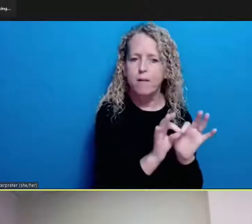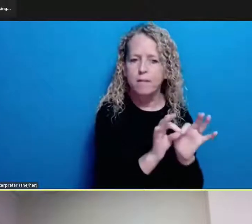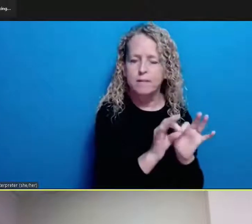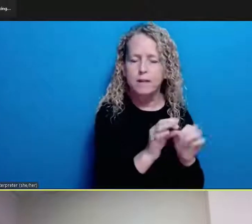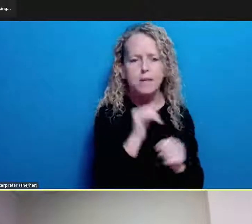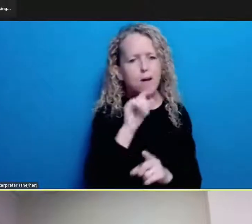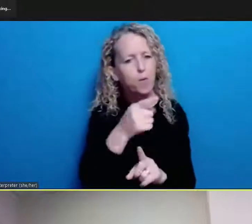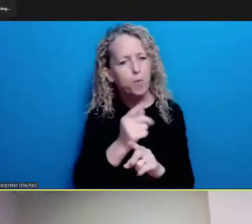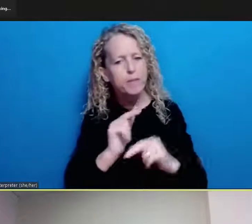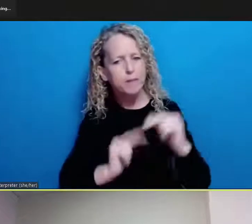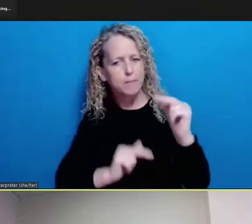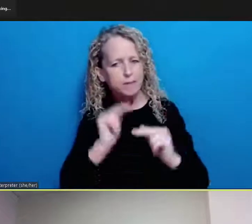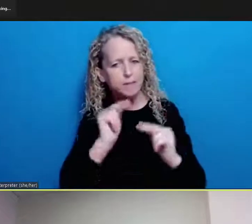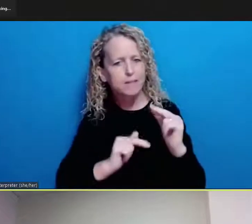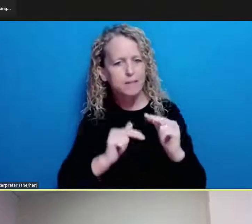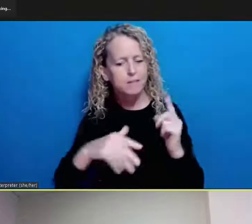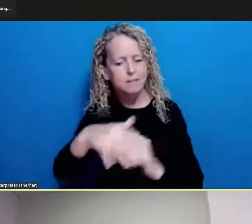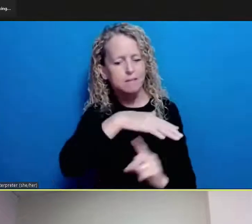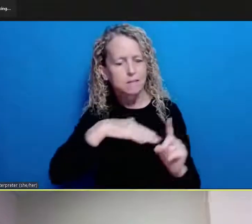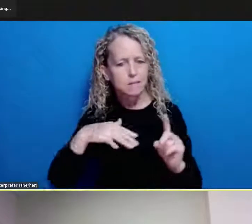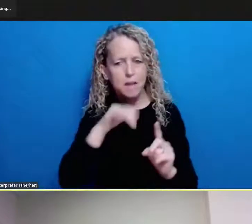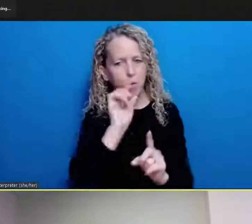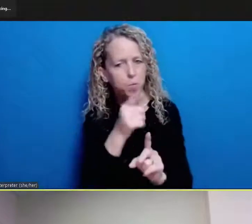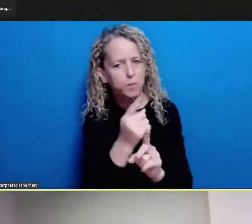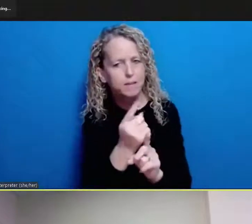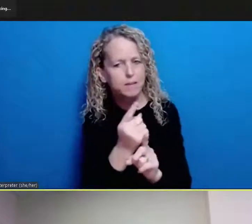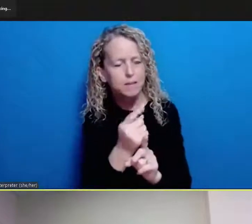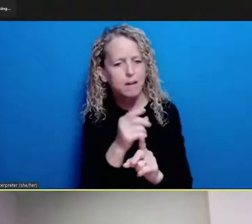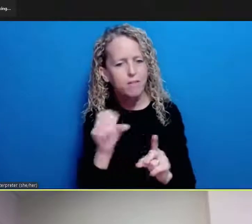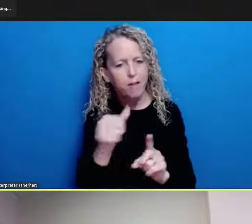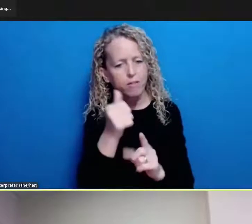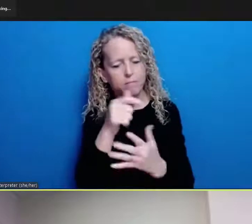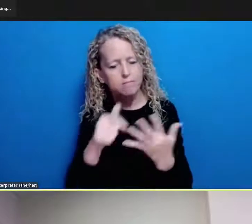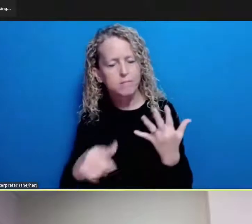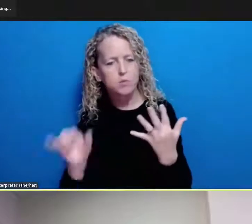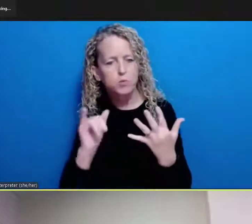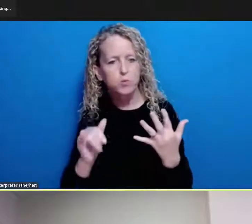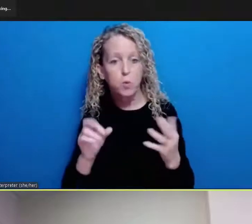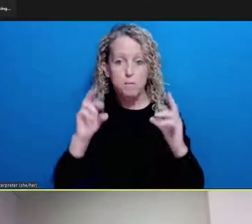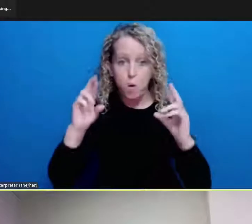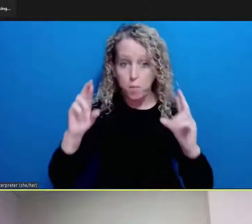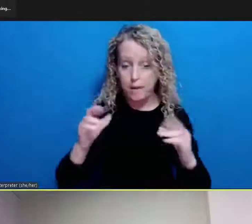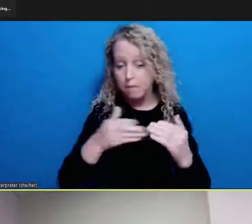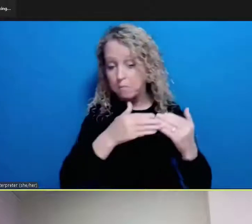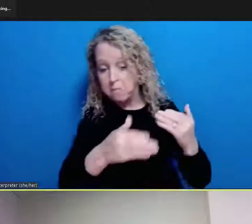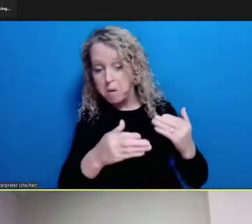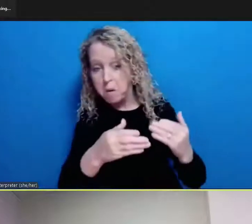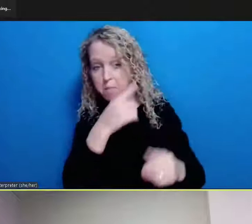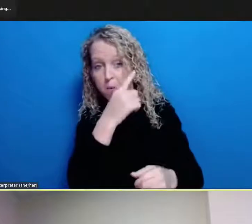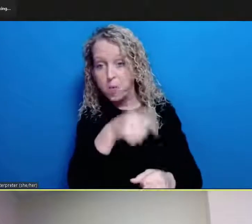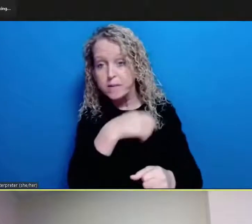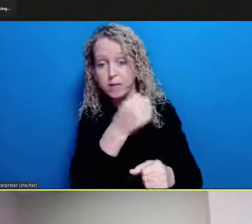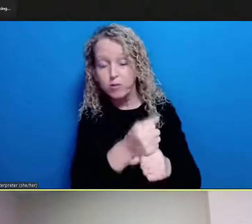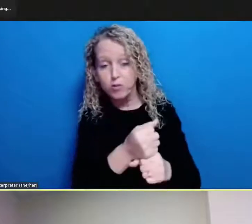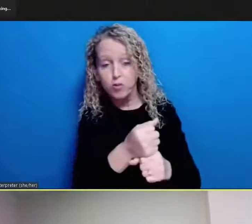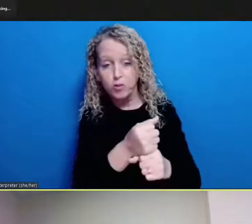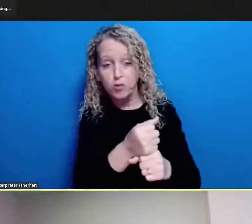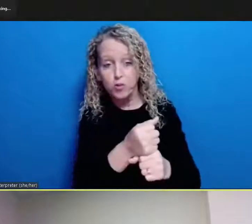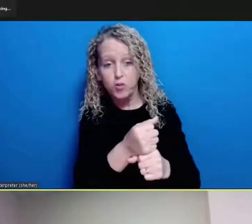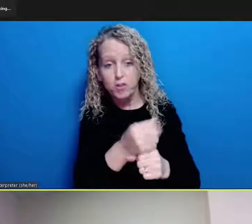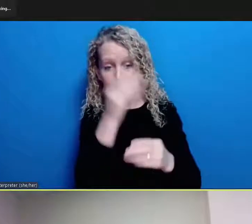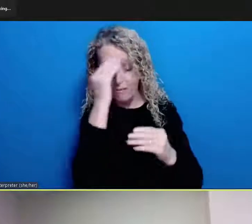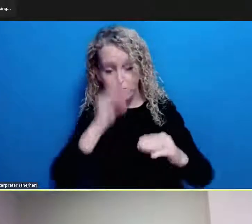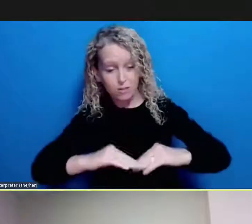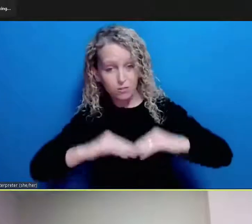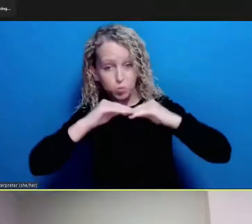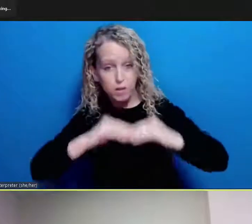that and get that message out and learn from one another? I hope that in a year from now, the members of the Chamber of Commerce